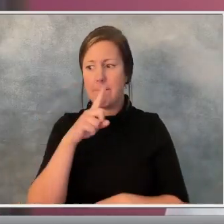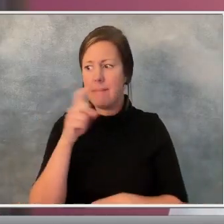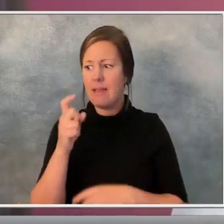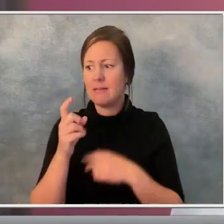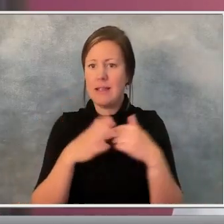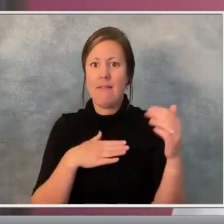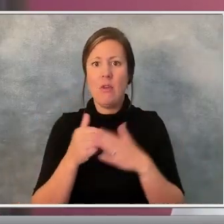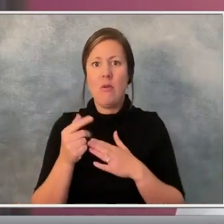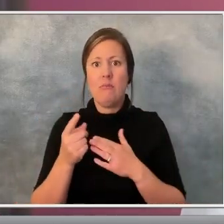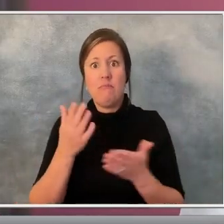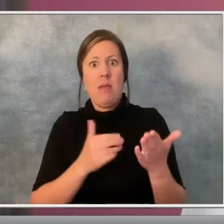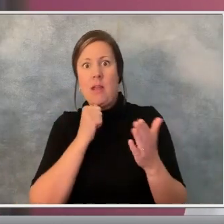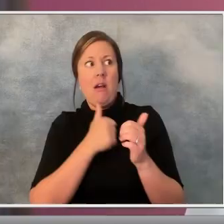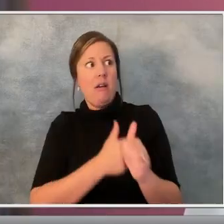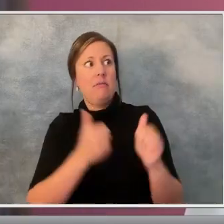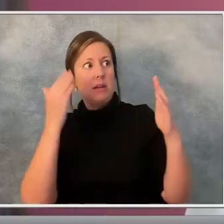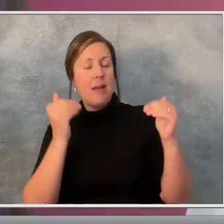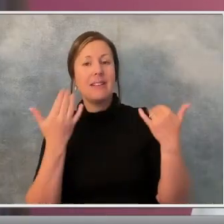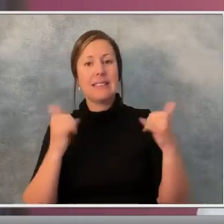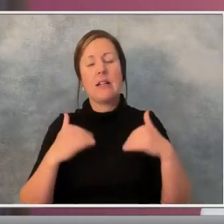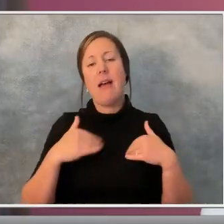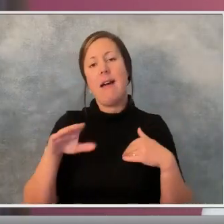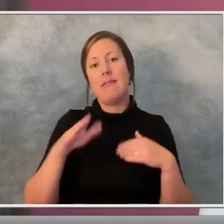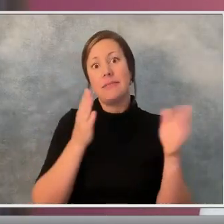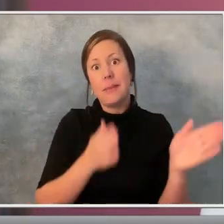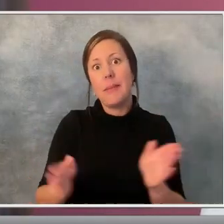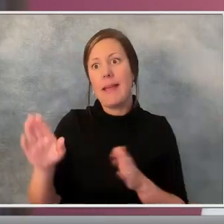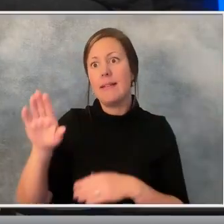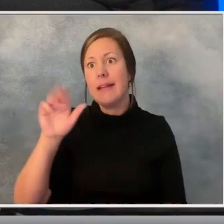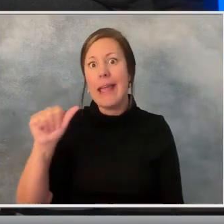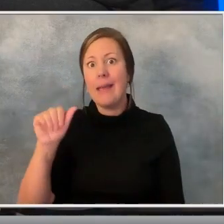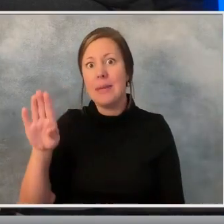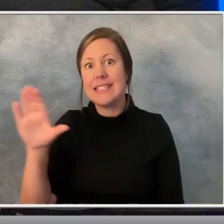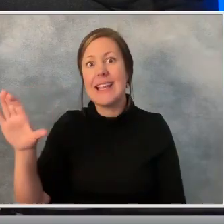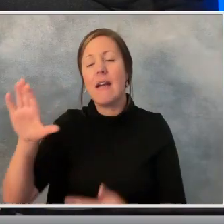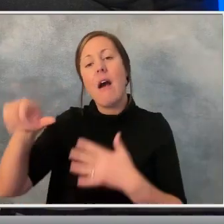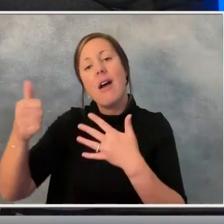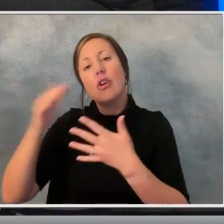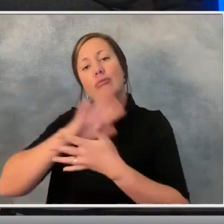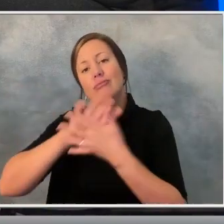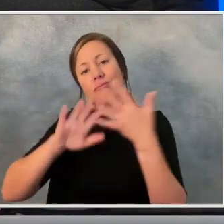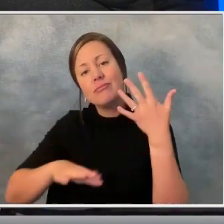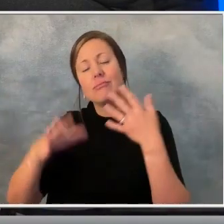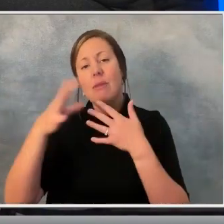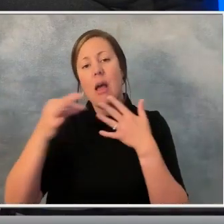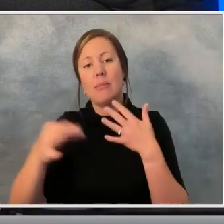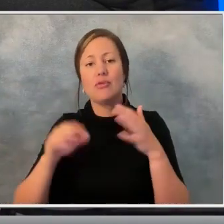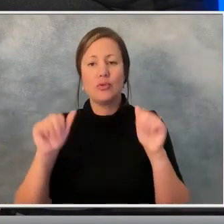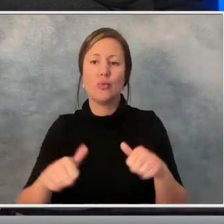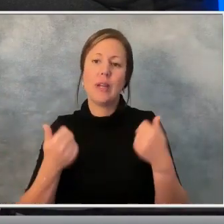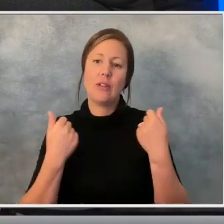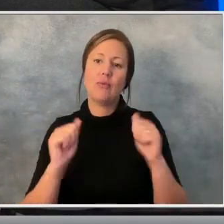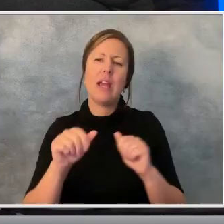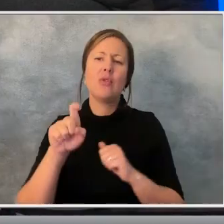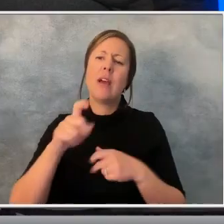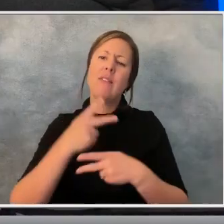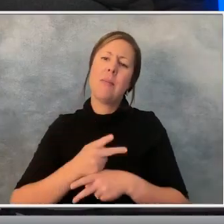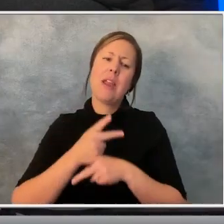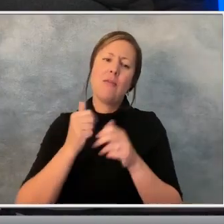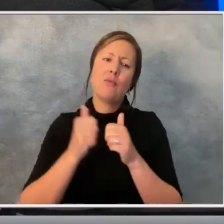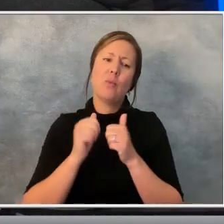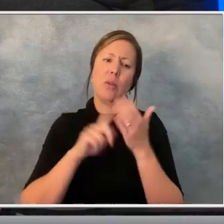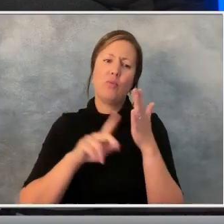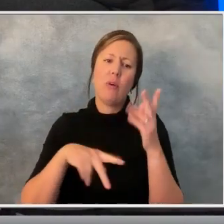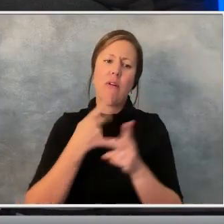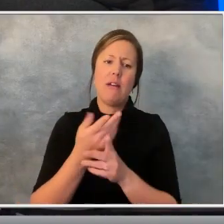still plan A, plan B, plan C. There are other things that we can do. There's so many different plans you can implement. Do you have to be careful of what kind of medications Eddie takes